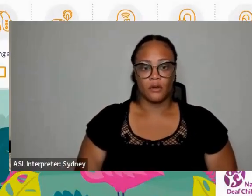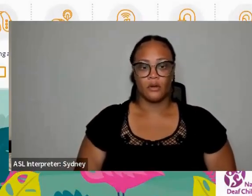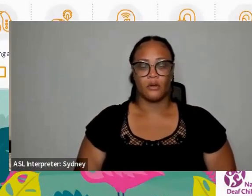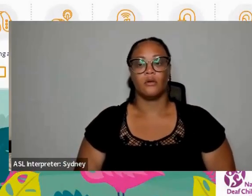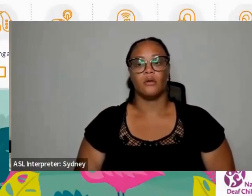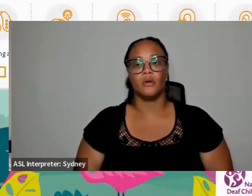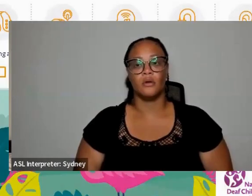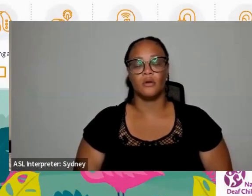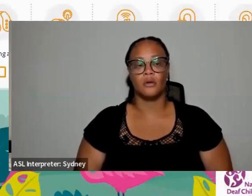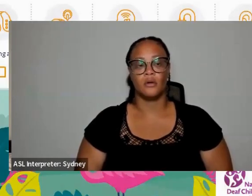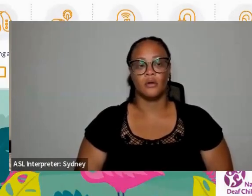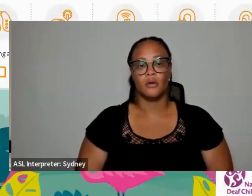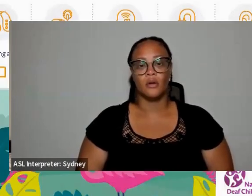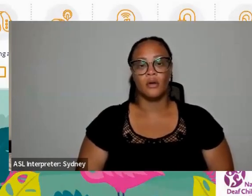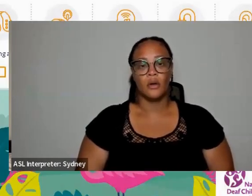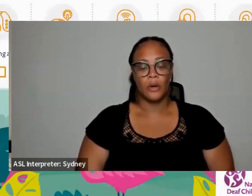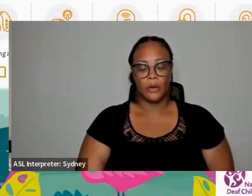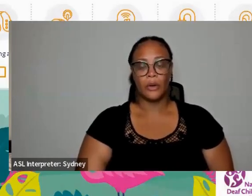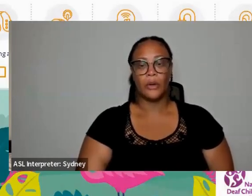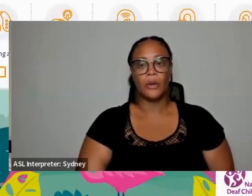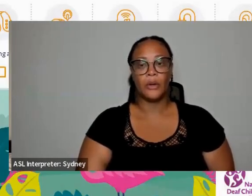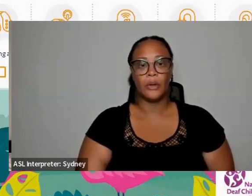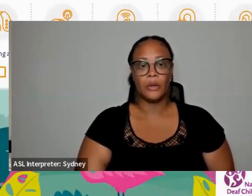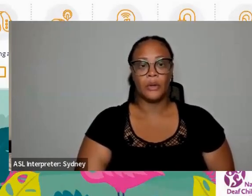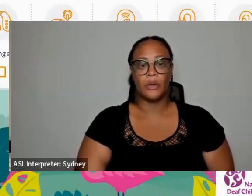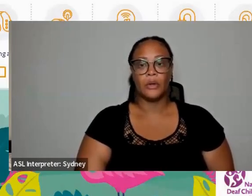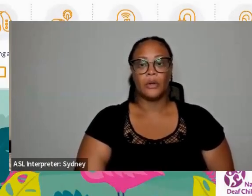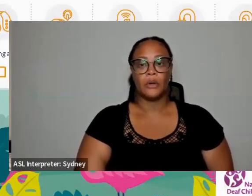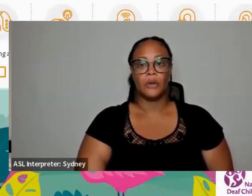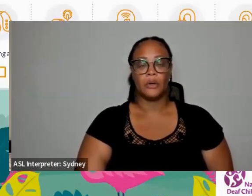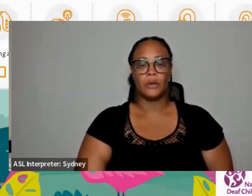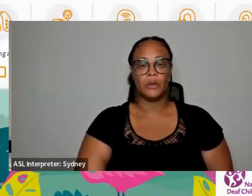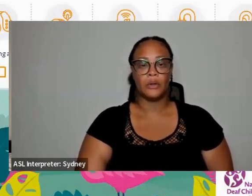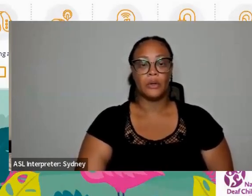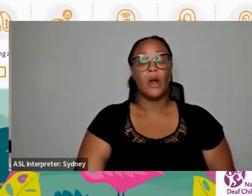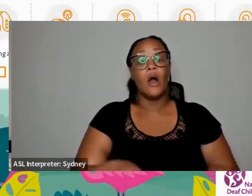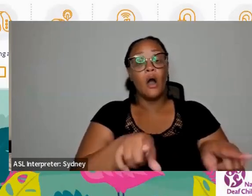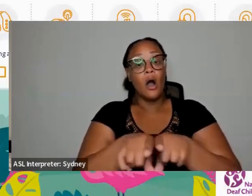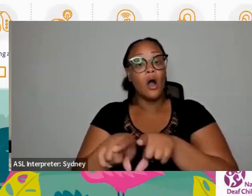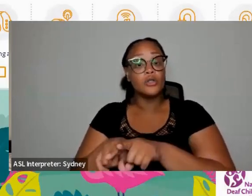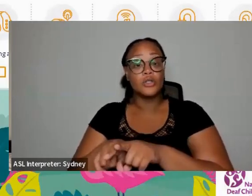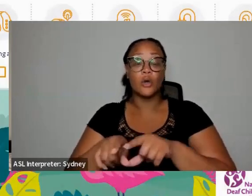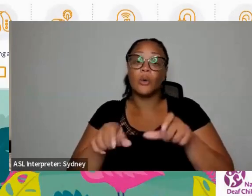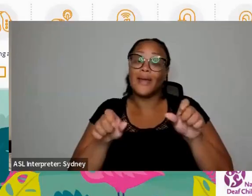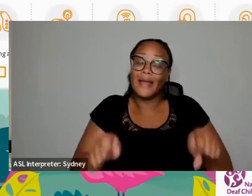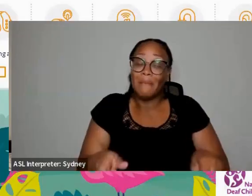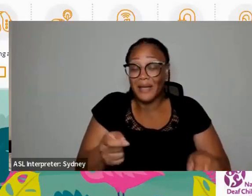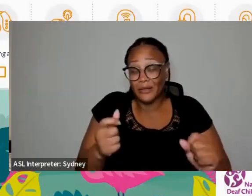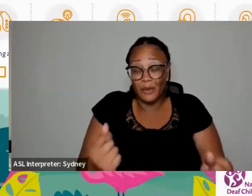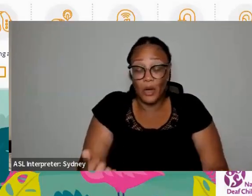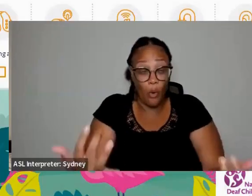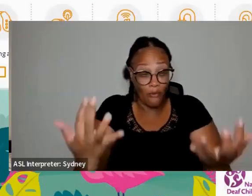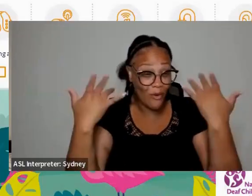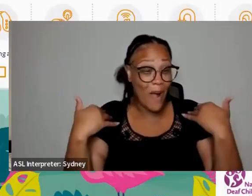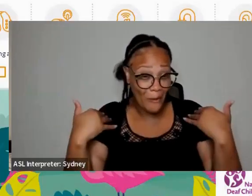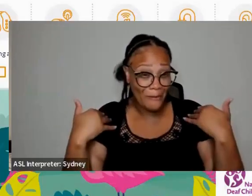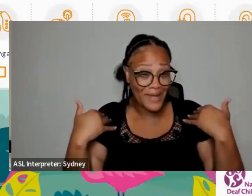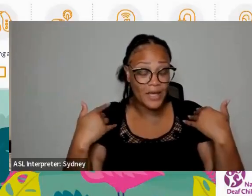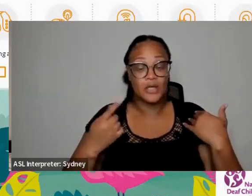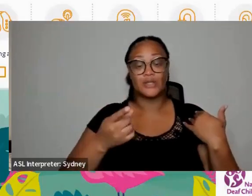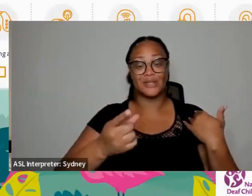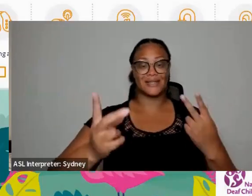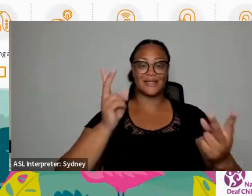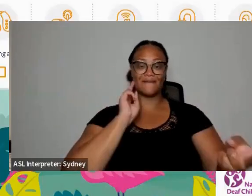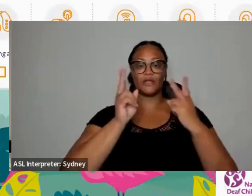does become too overwhelming. Having that sort of visual checklist can be helpful, as well as a way for them to be able to communicate